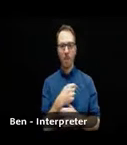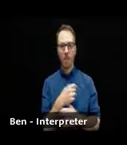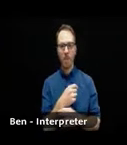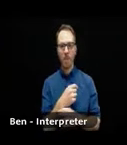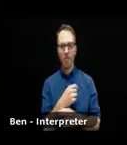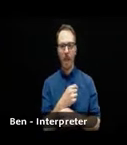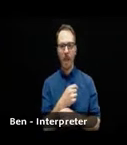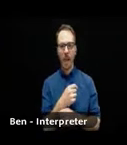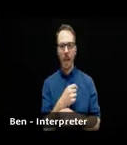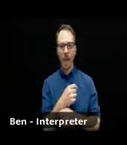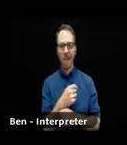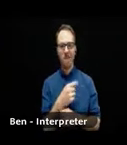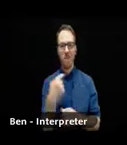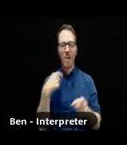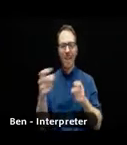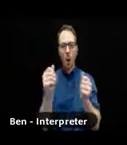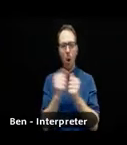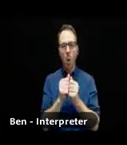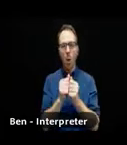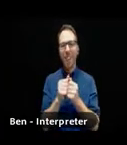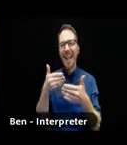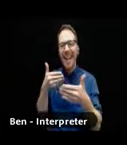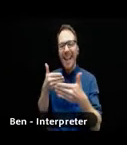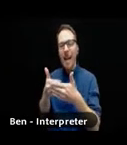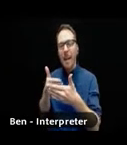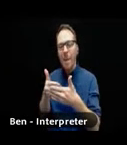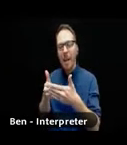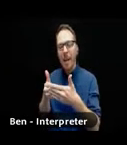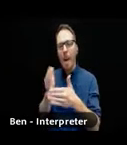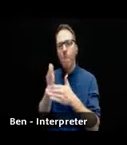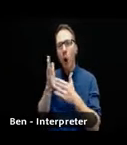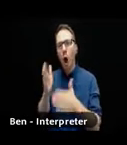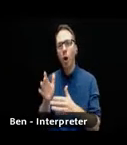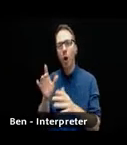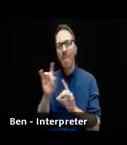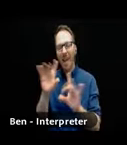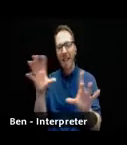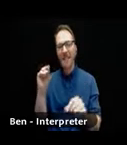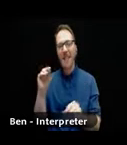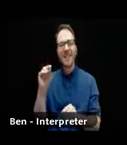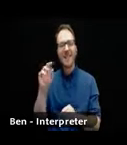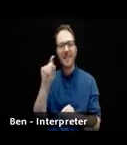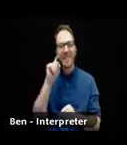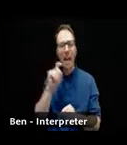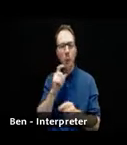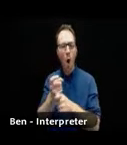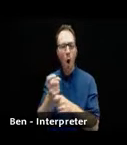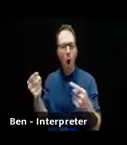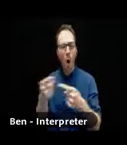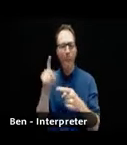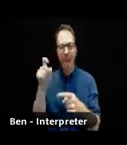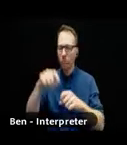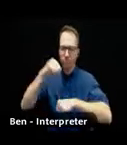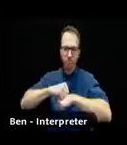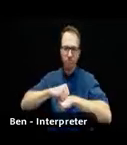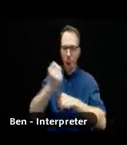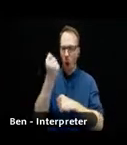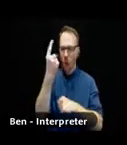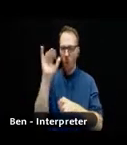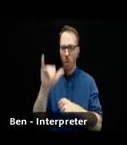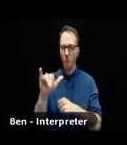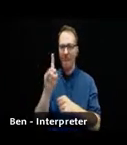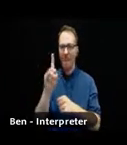When we are dealing with intimate partner violence and sexual harm. And so we have to be really solid in our understandings of those